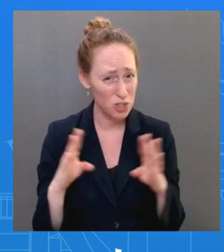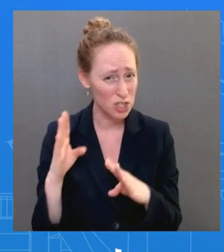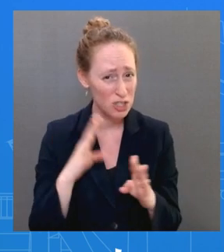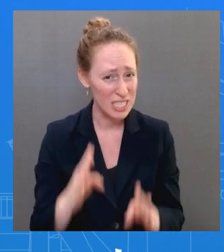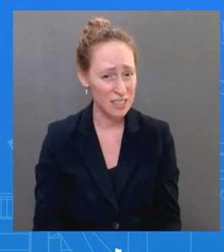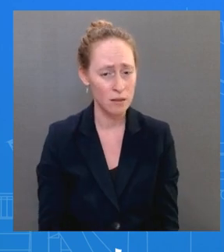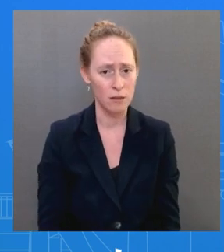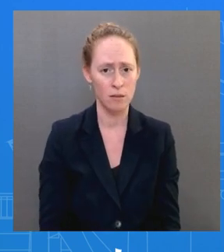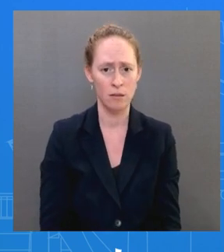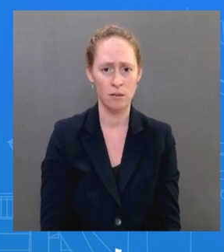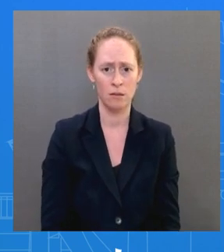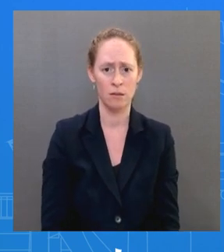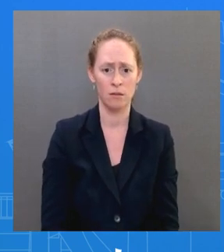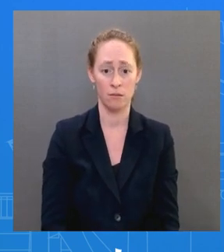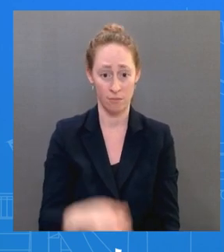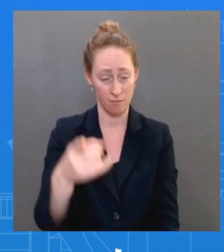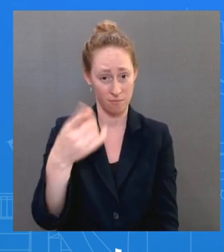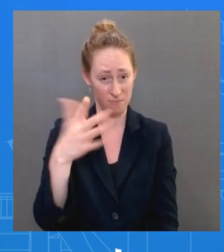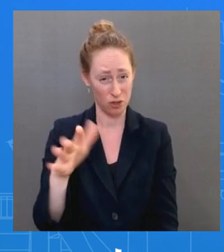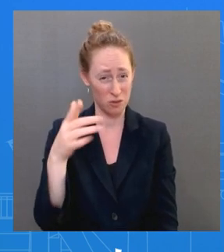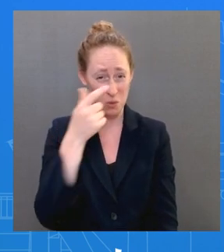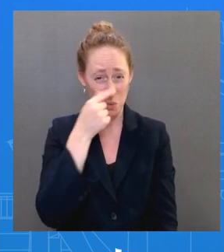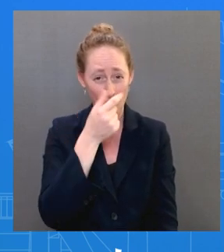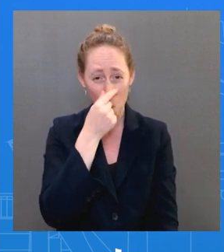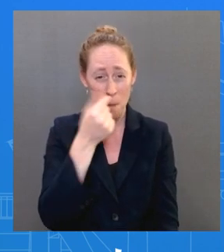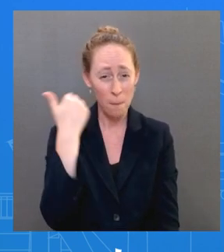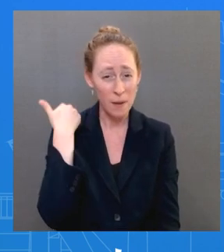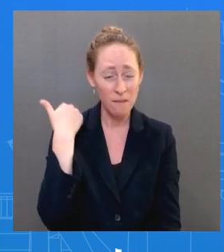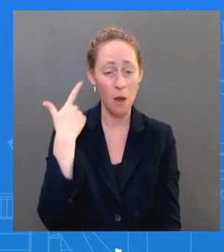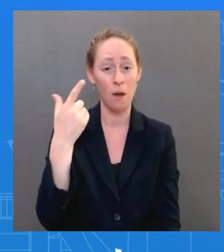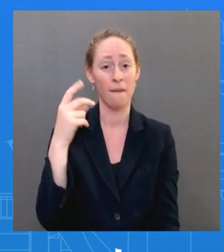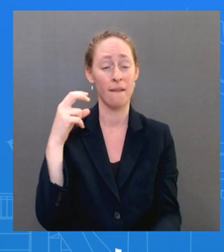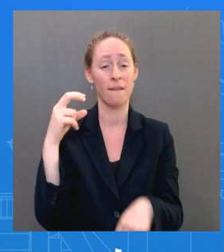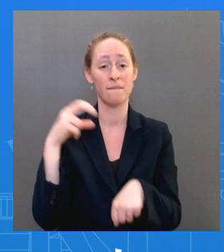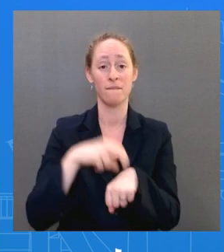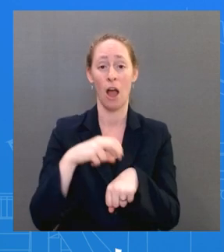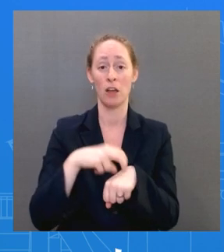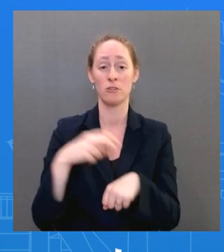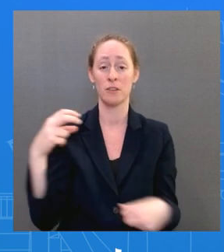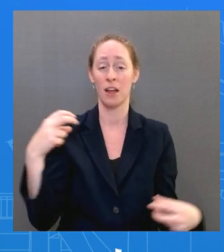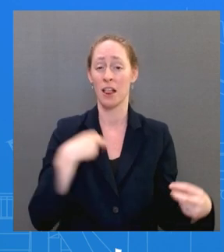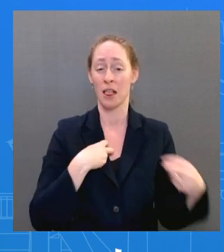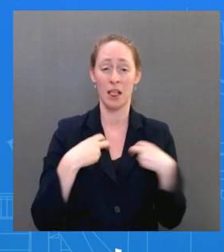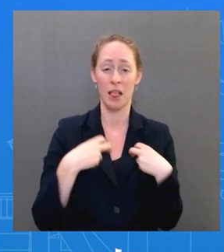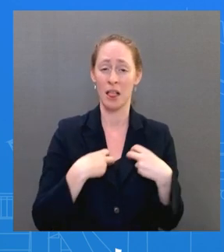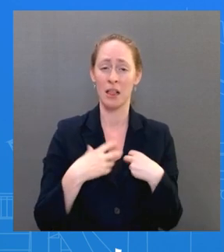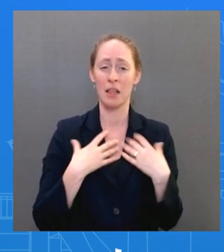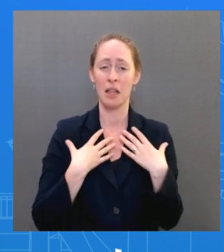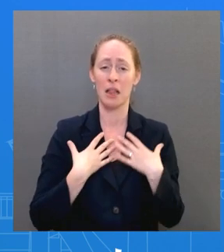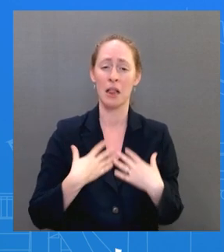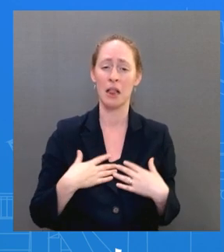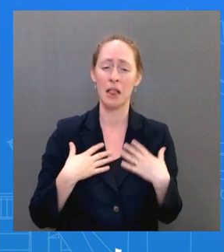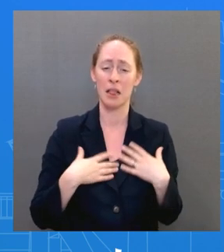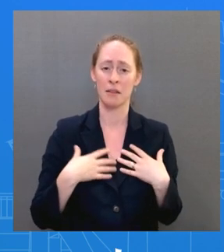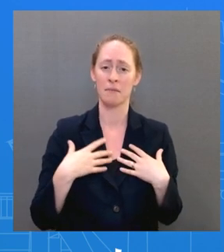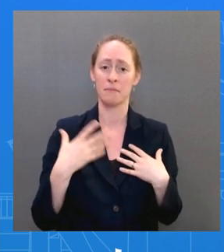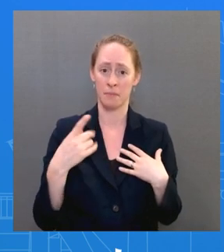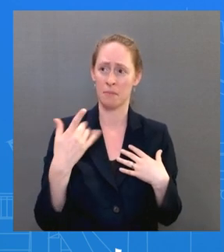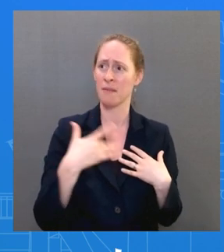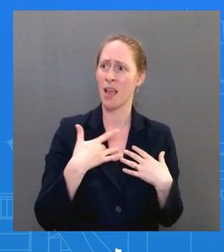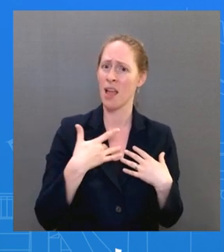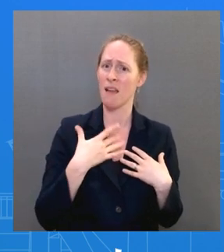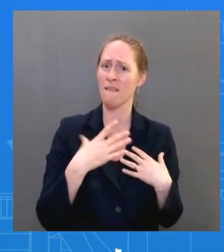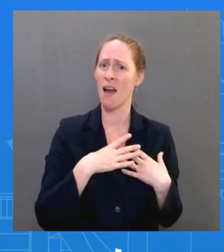find that when I've had it in the past, sometimes I start feeling better, but my voice sounds a little bit raspier. I think that's what you heard